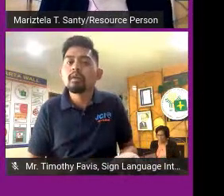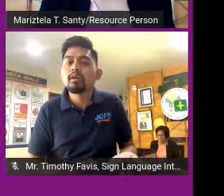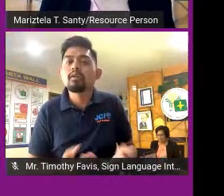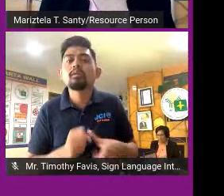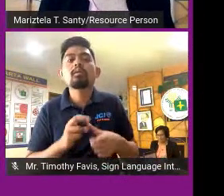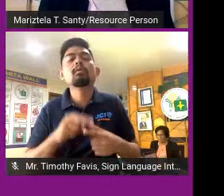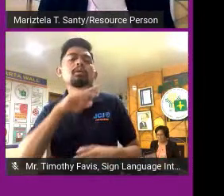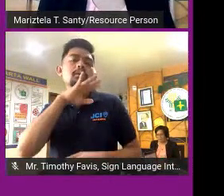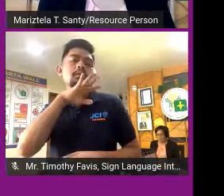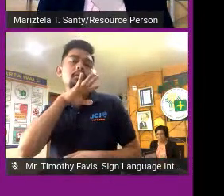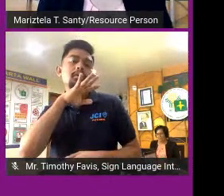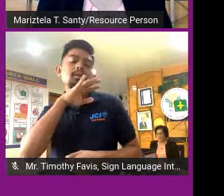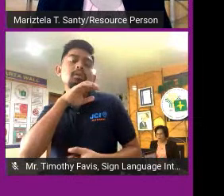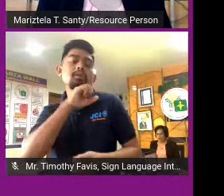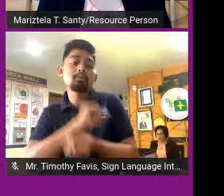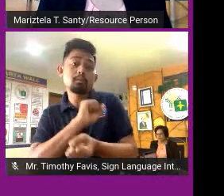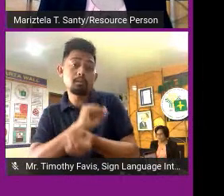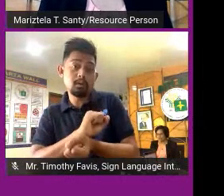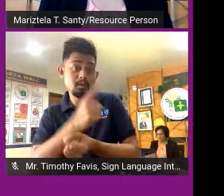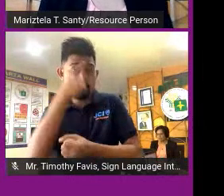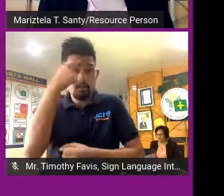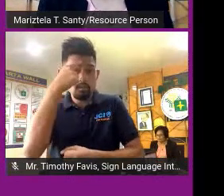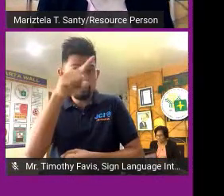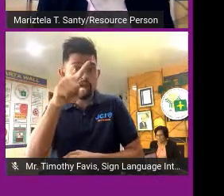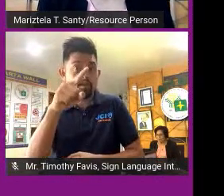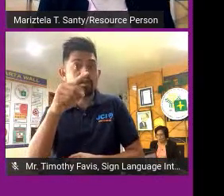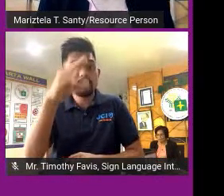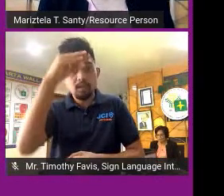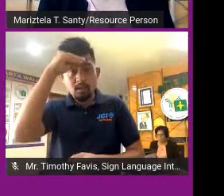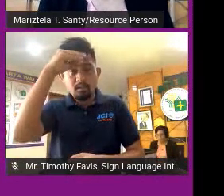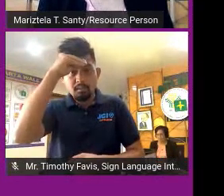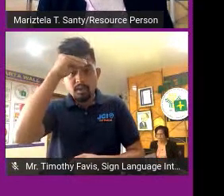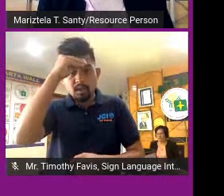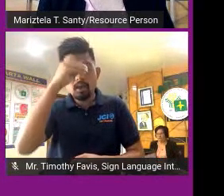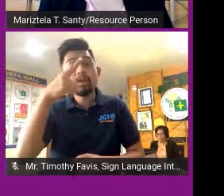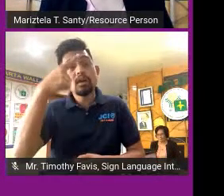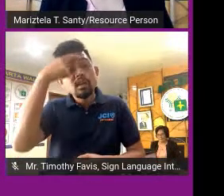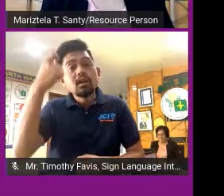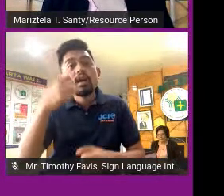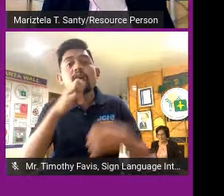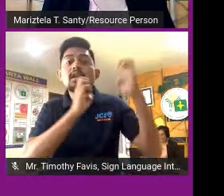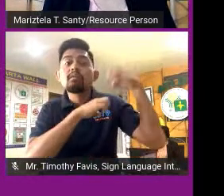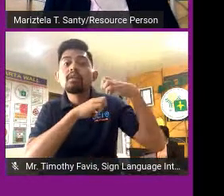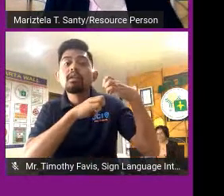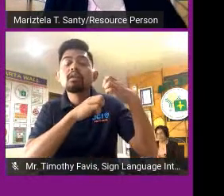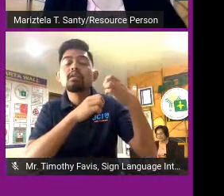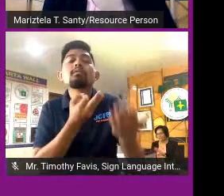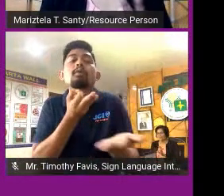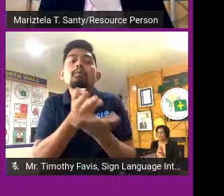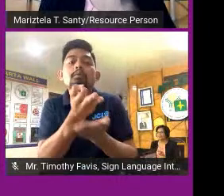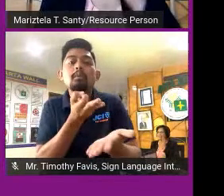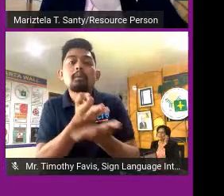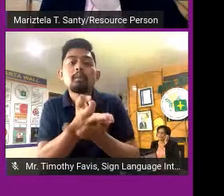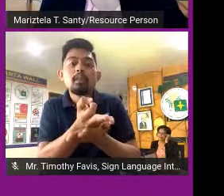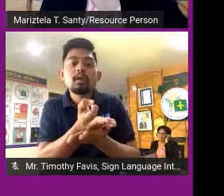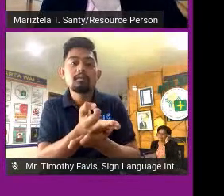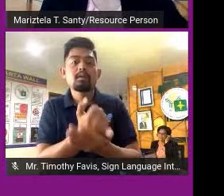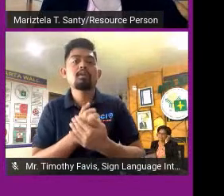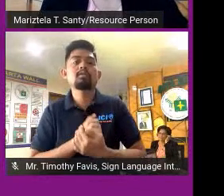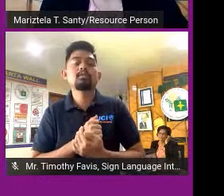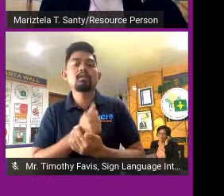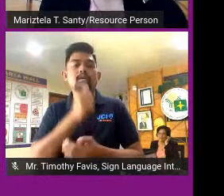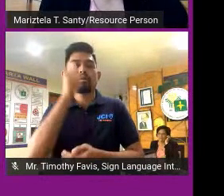for men. Men always expected to feed or provide for the family. And that is a